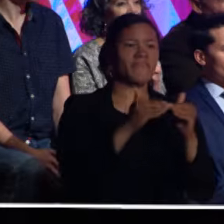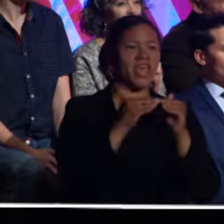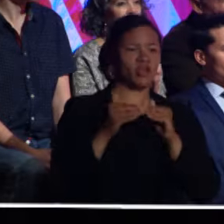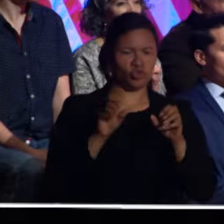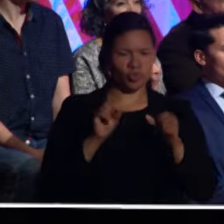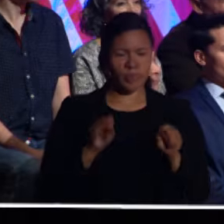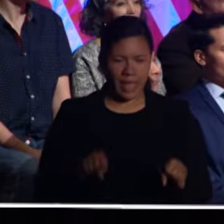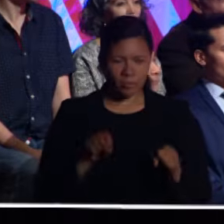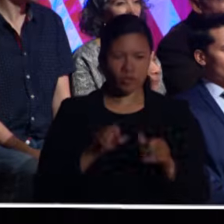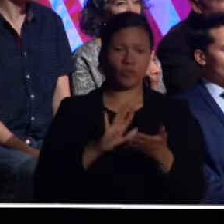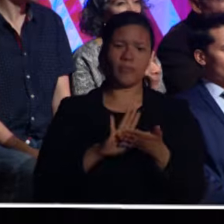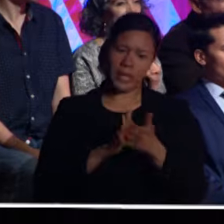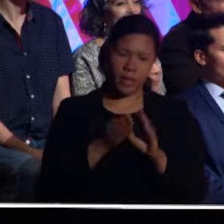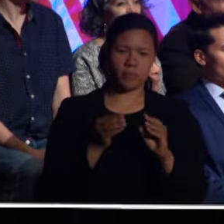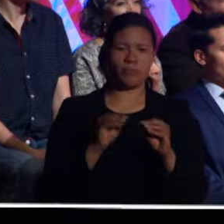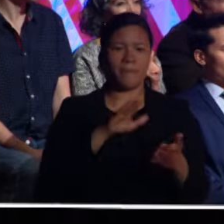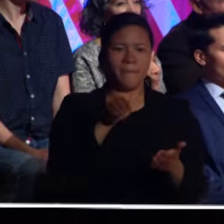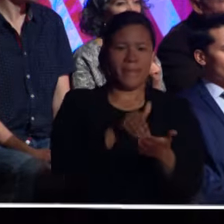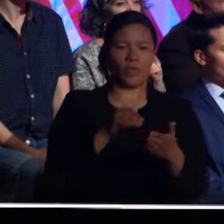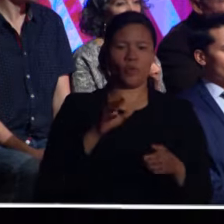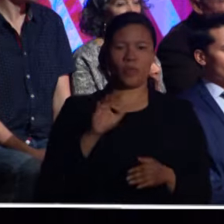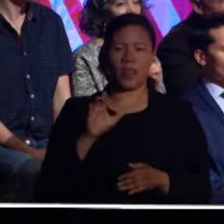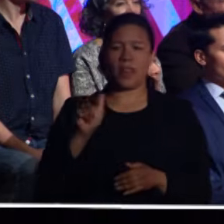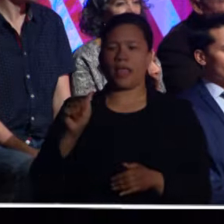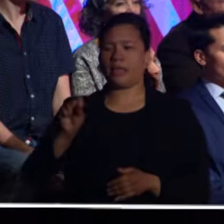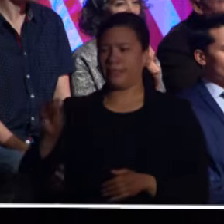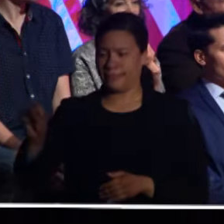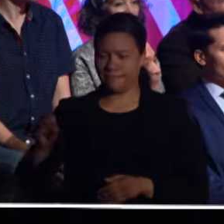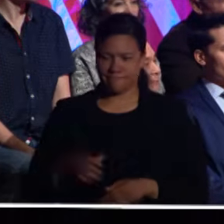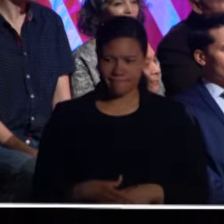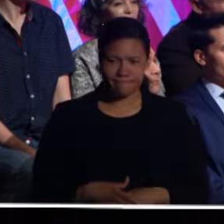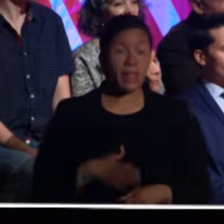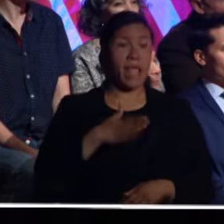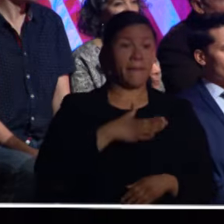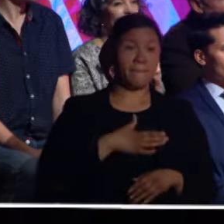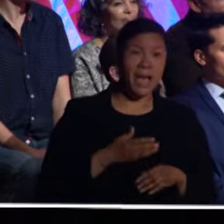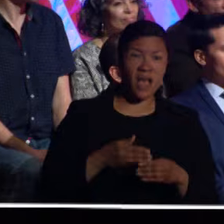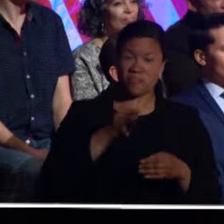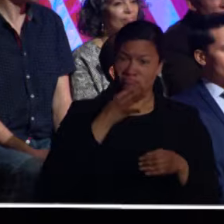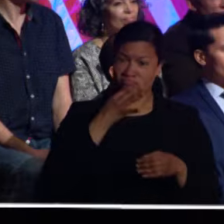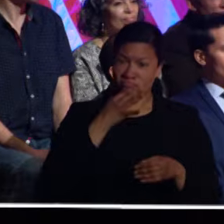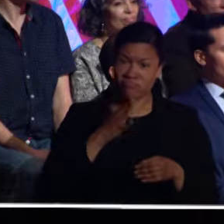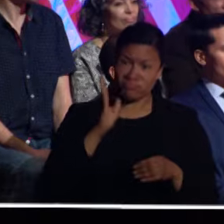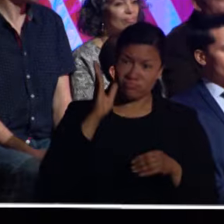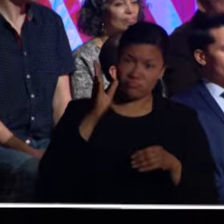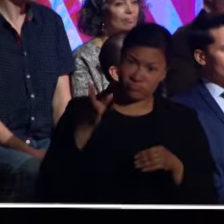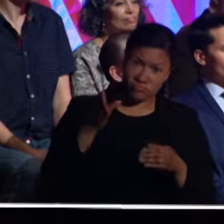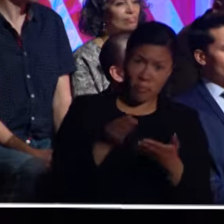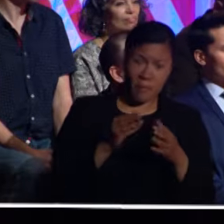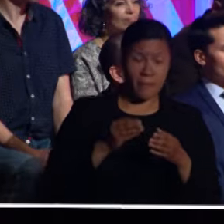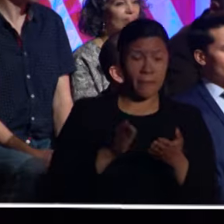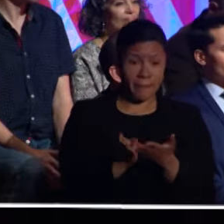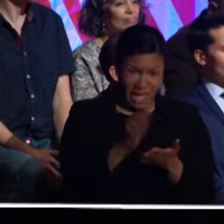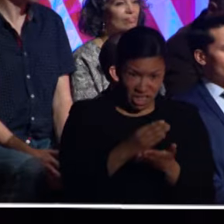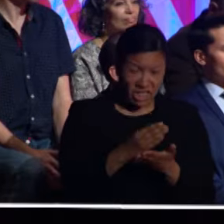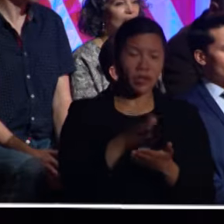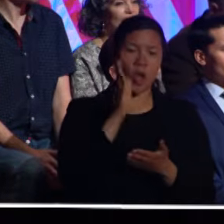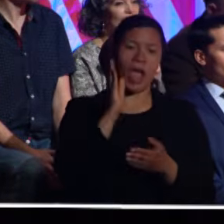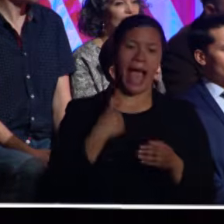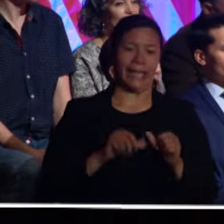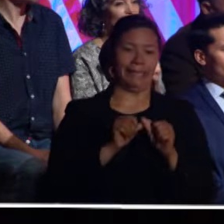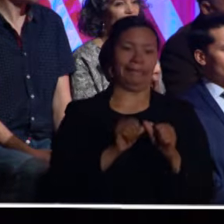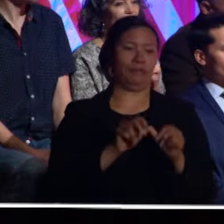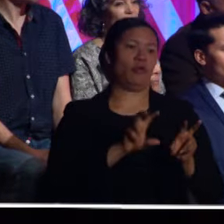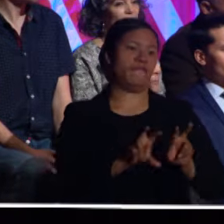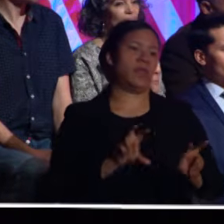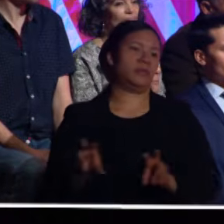middle class. In my upcoming budget, we continue these investments. I want you to know that I've tried in good faith to